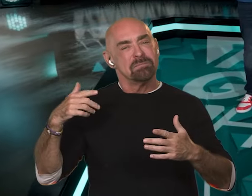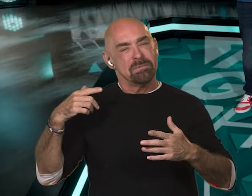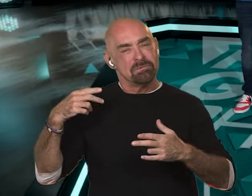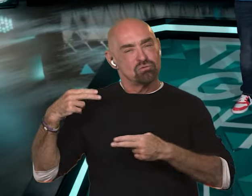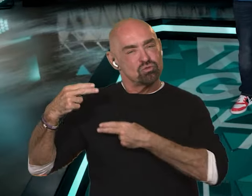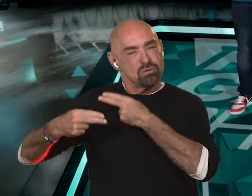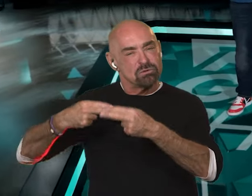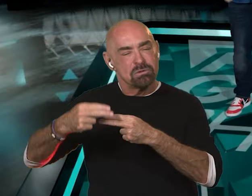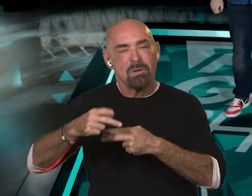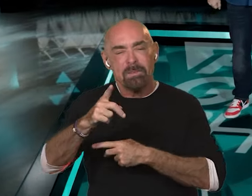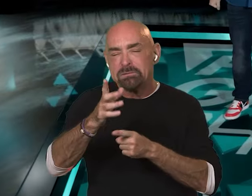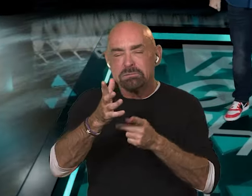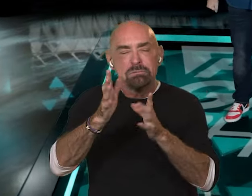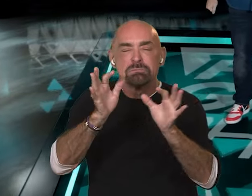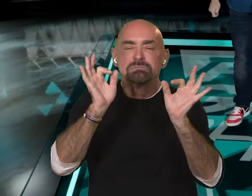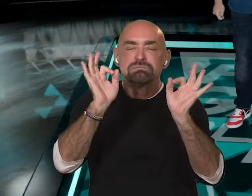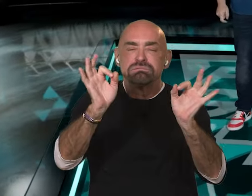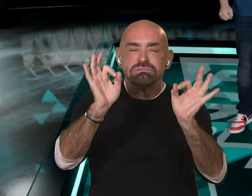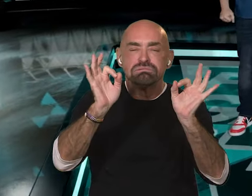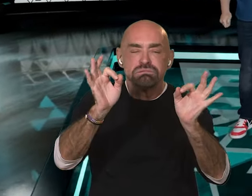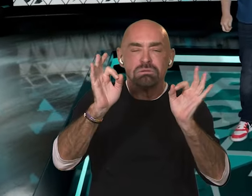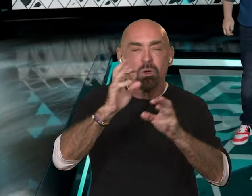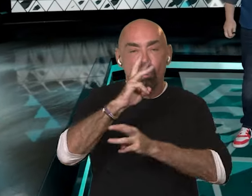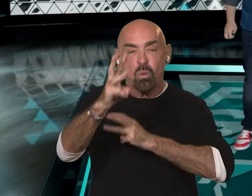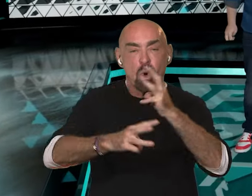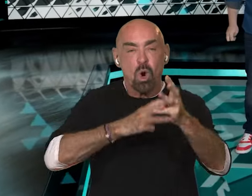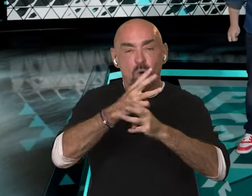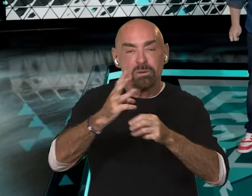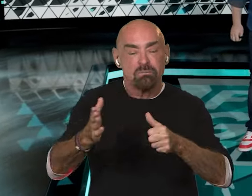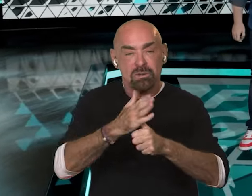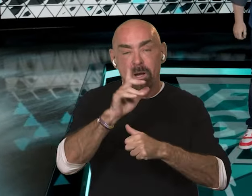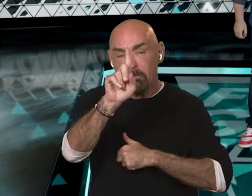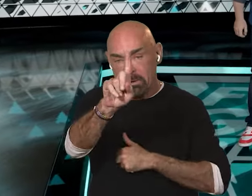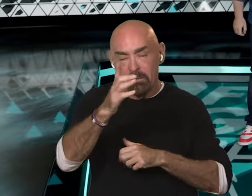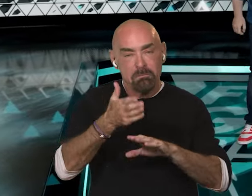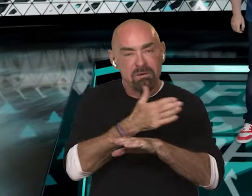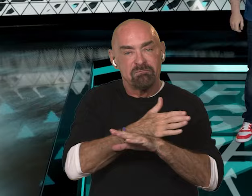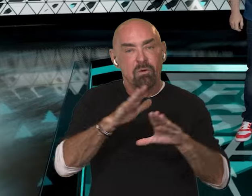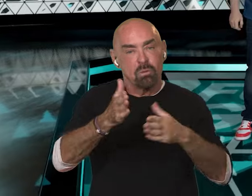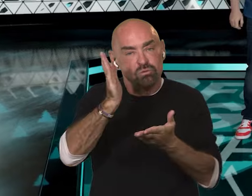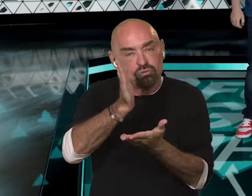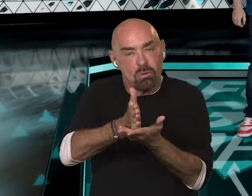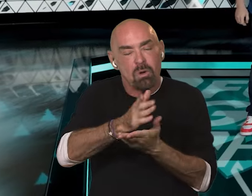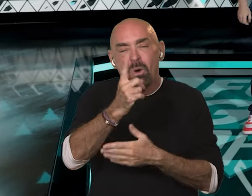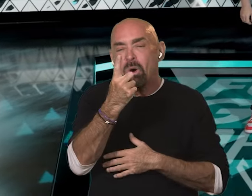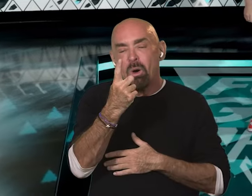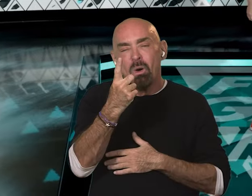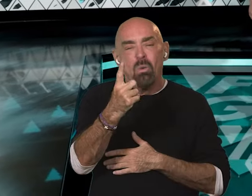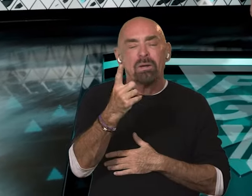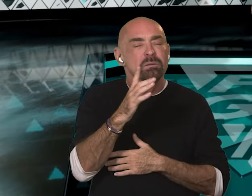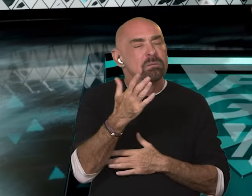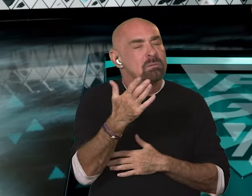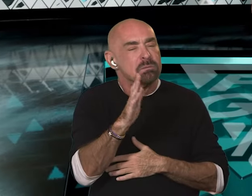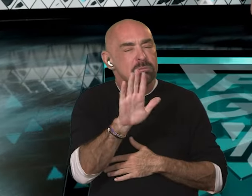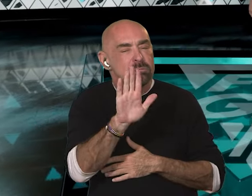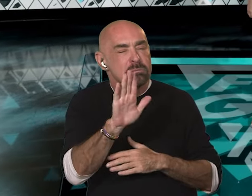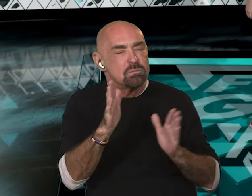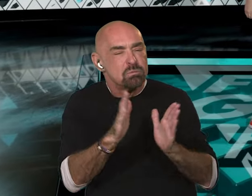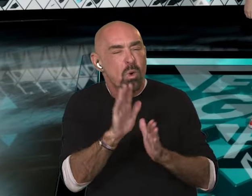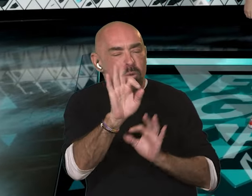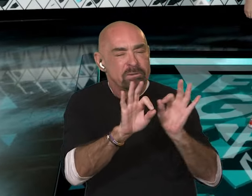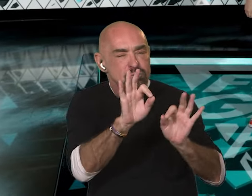tradition, this one is a super special world premiere. But before we wrap things up, I have one small